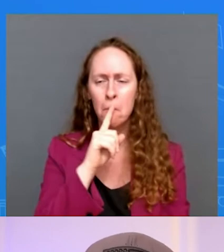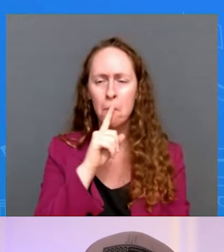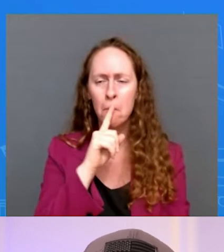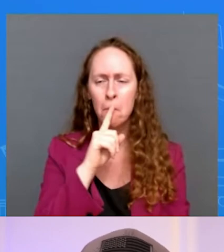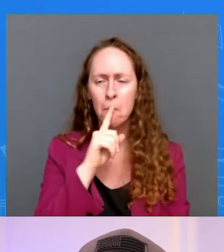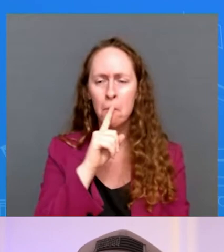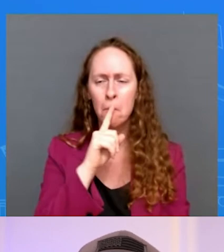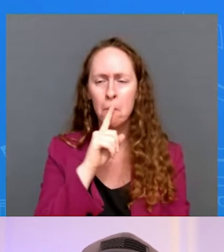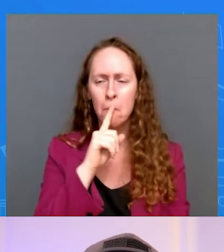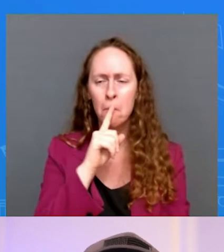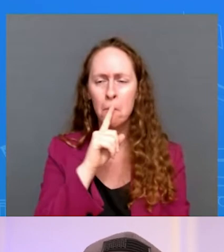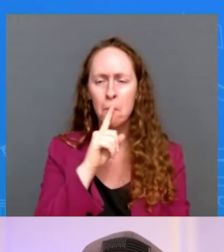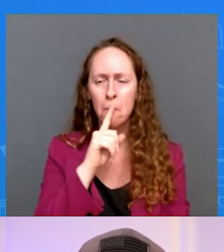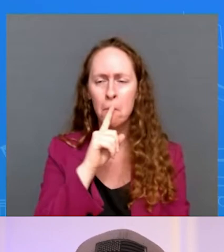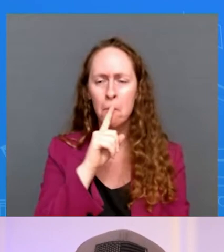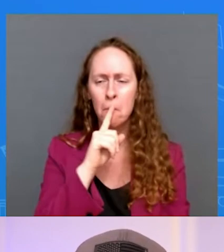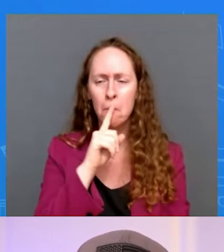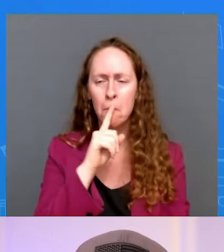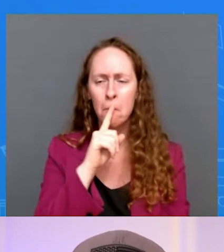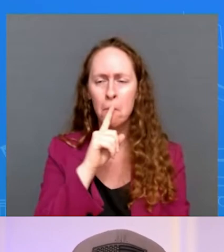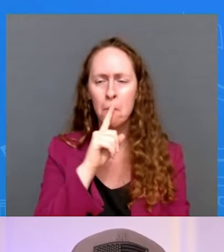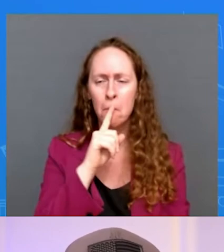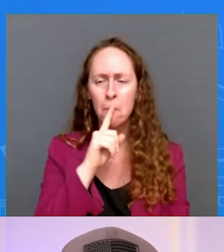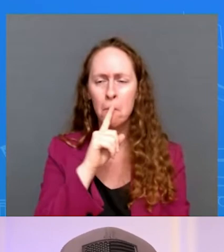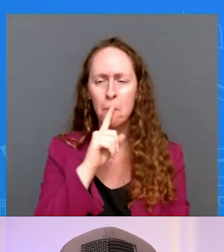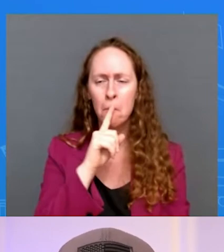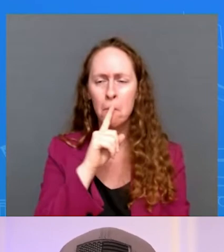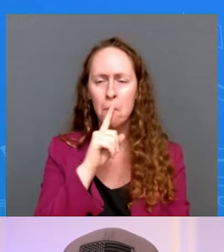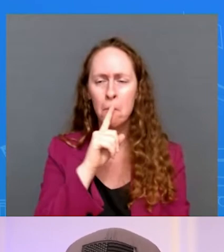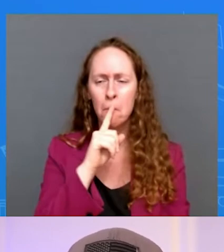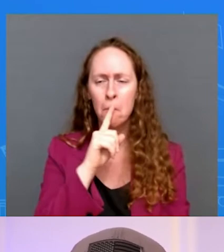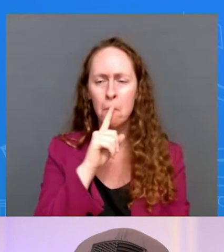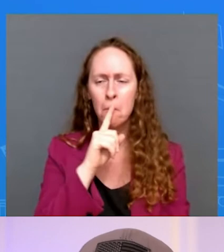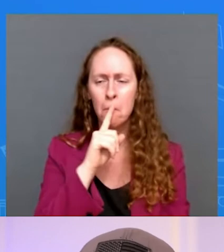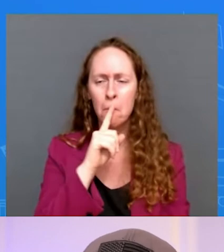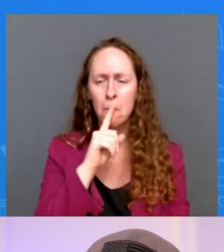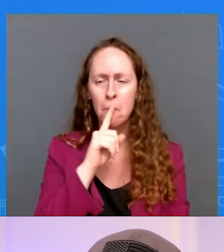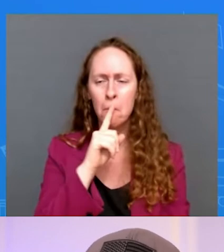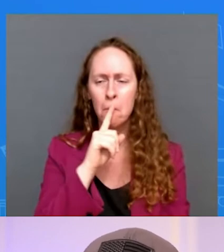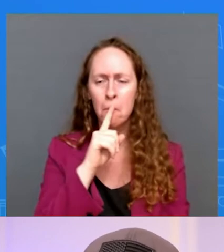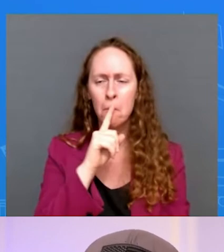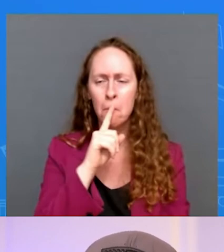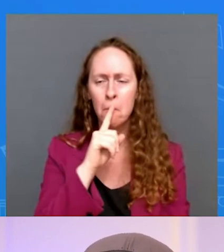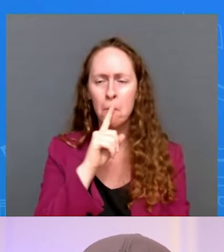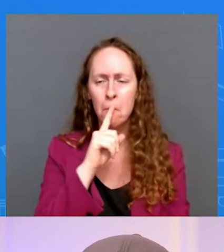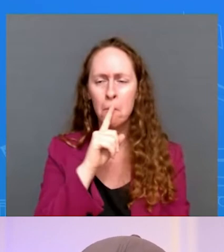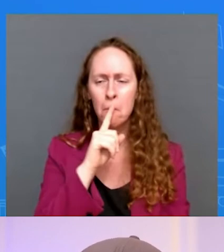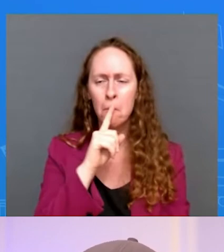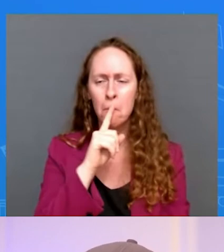on them. The dude's in his freaking residency going, China, Xi should.